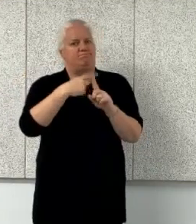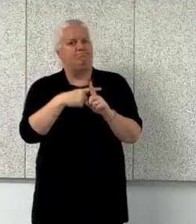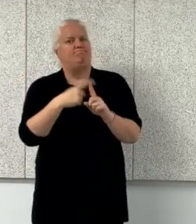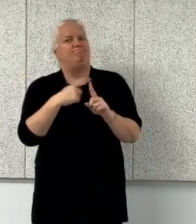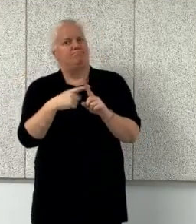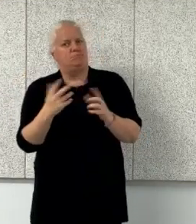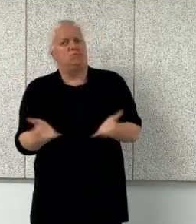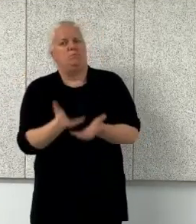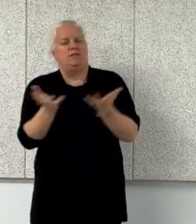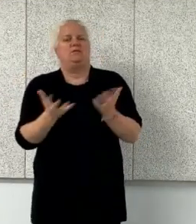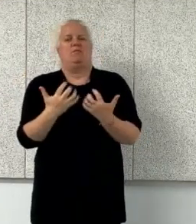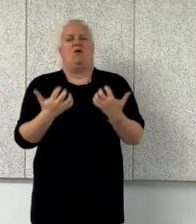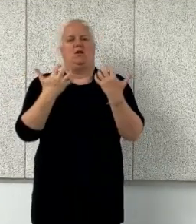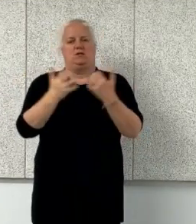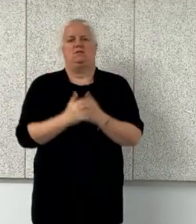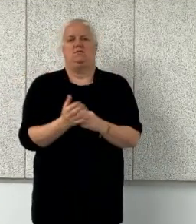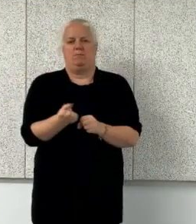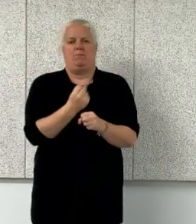that.